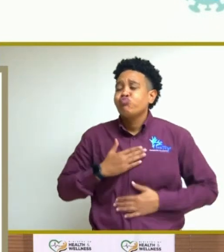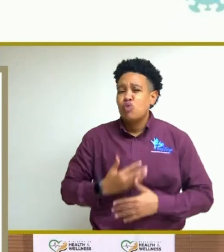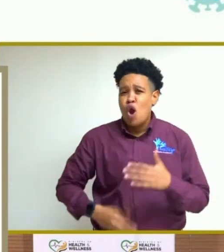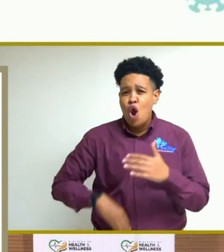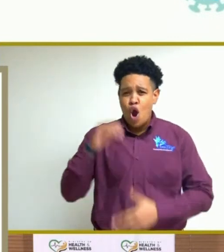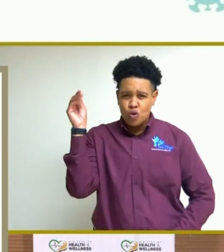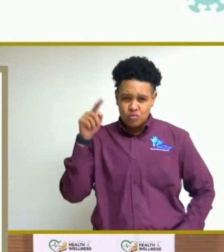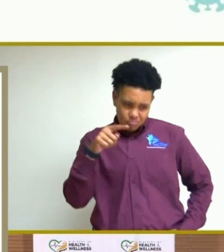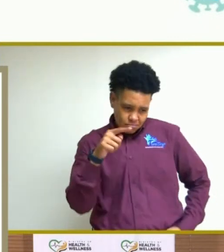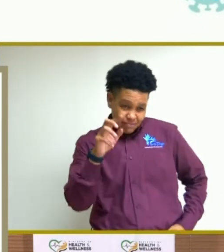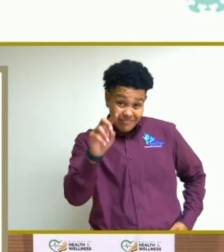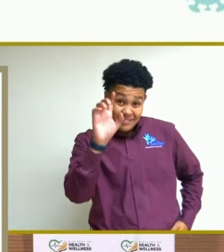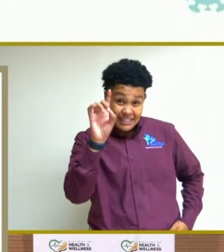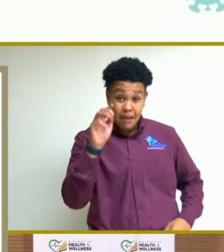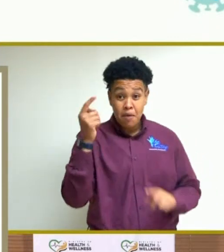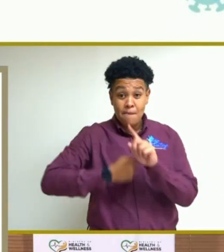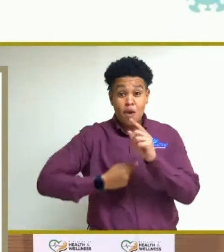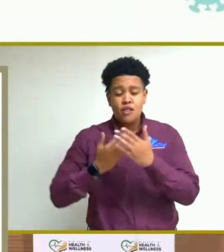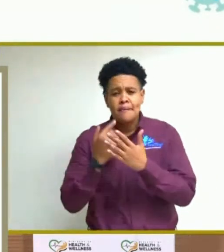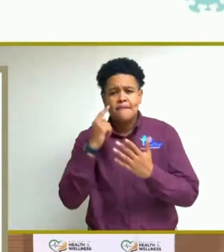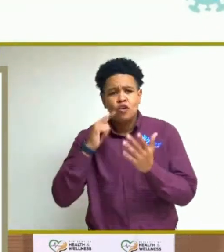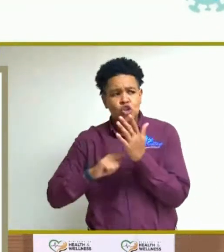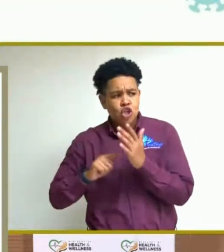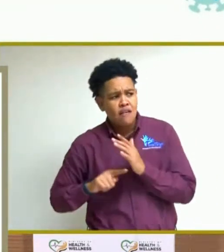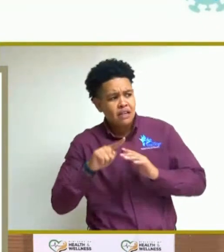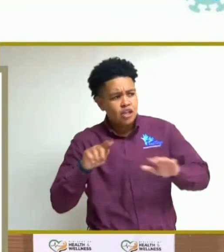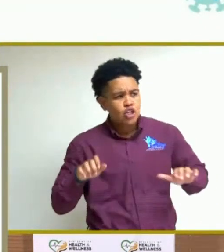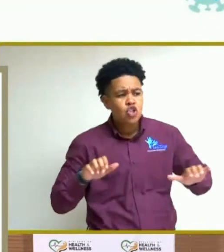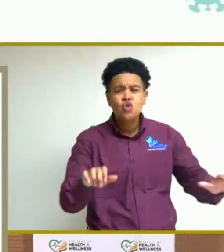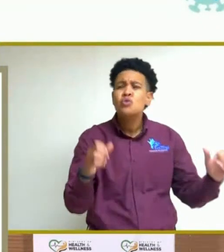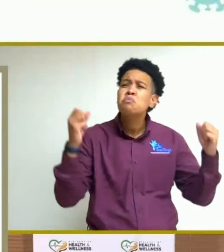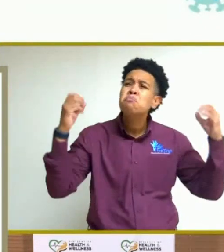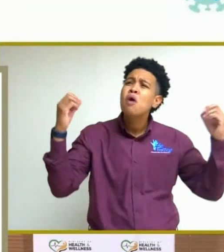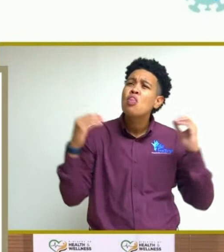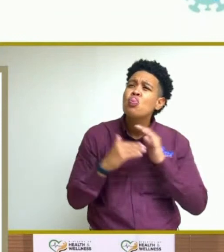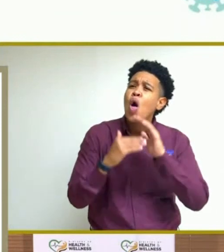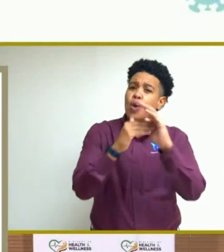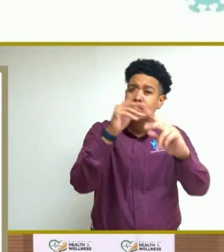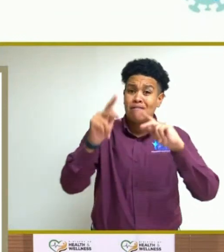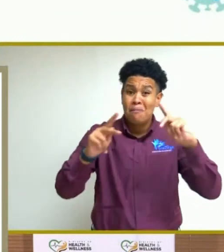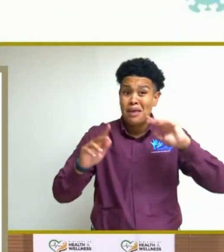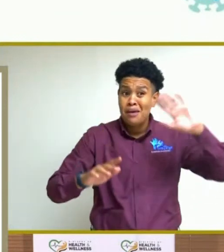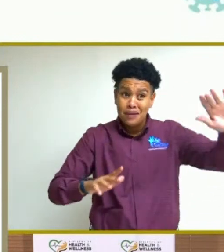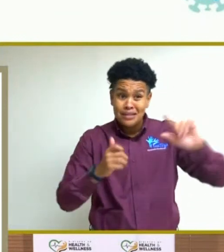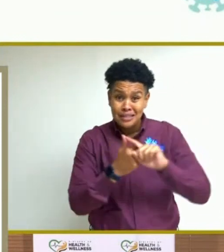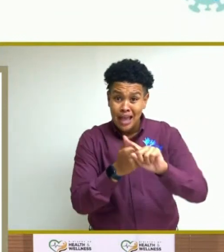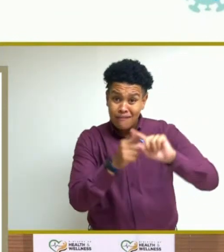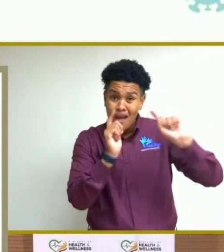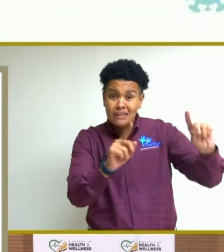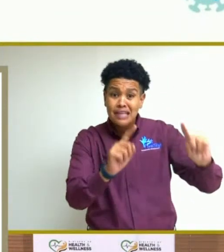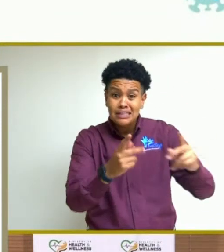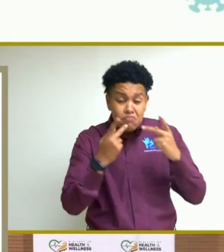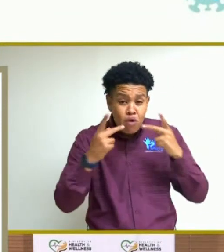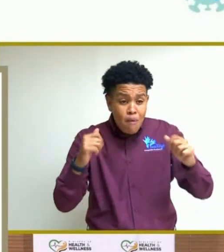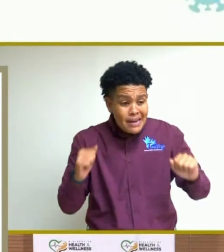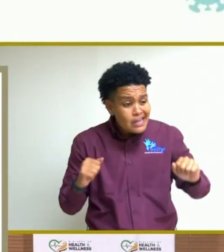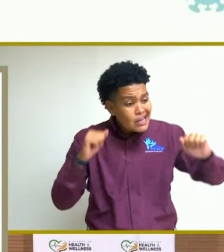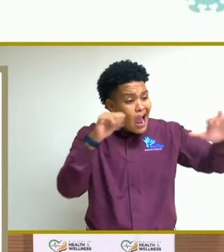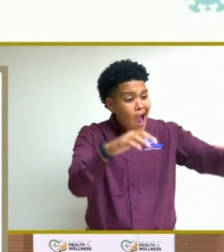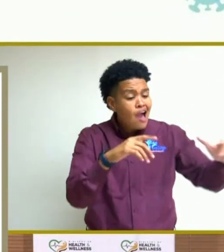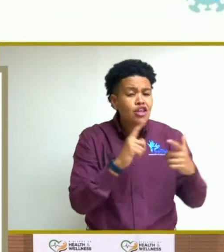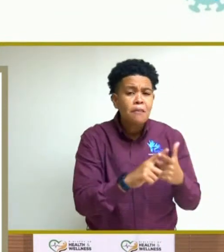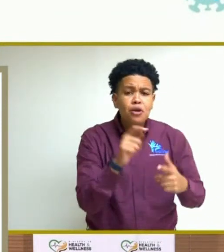December, in the months prior to the survey being done, hundreds of thousands of persons attended public gatherings